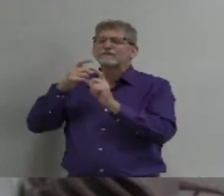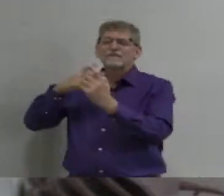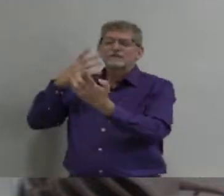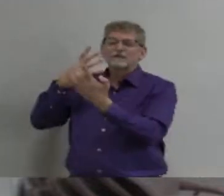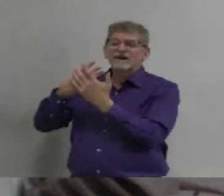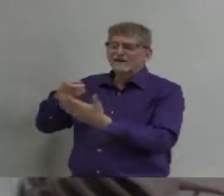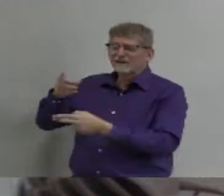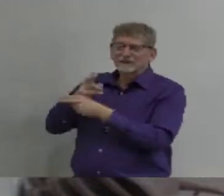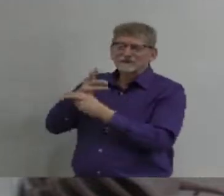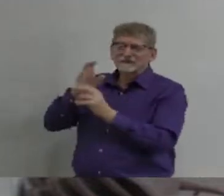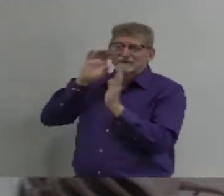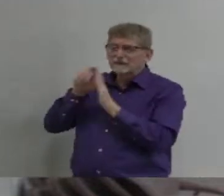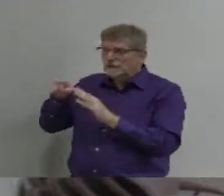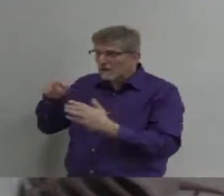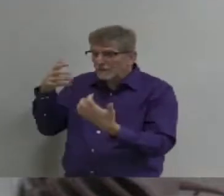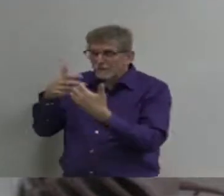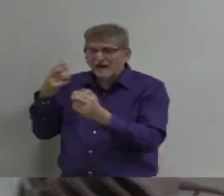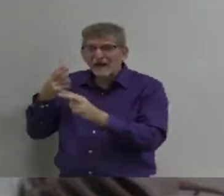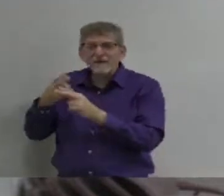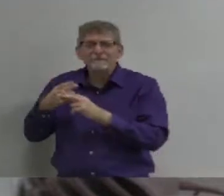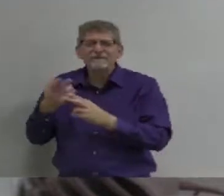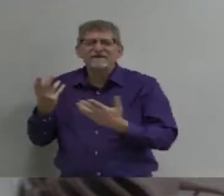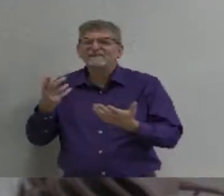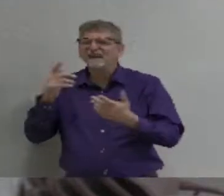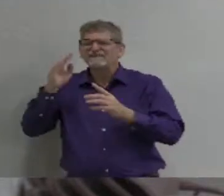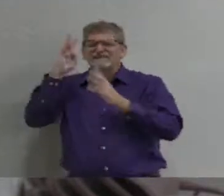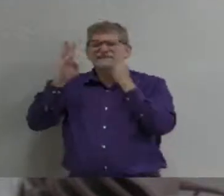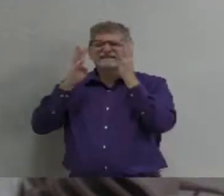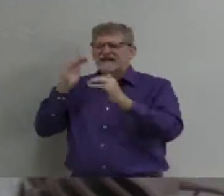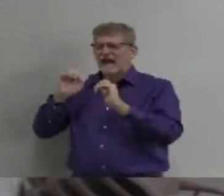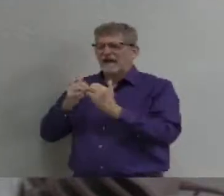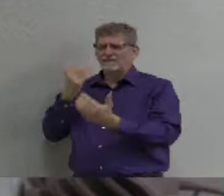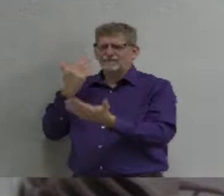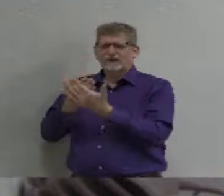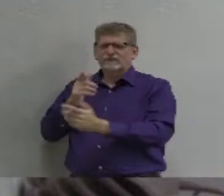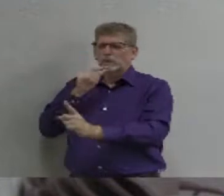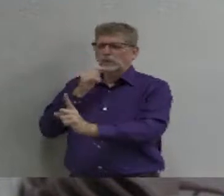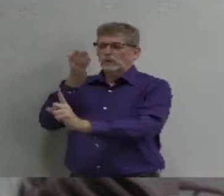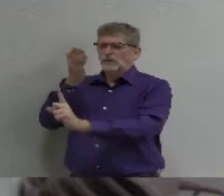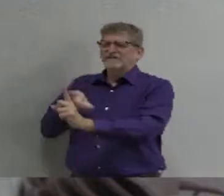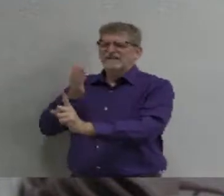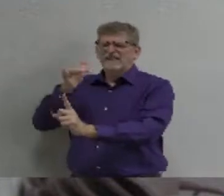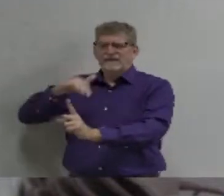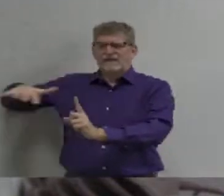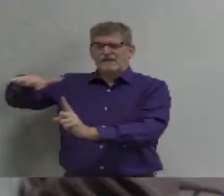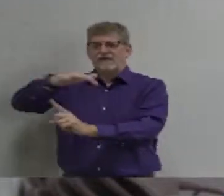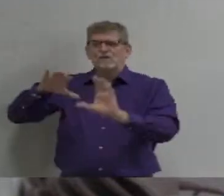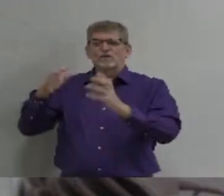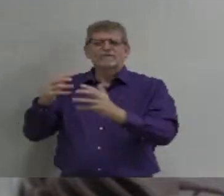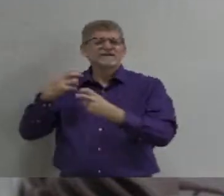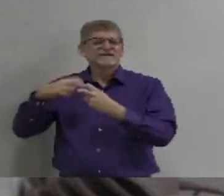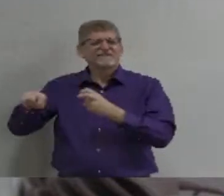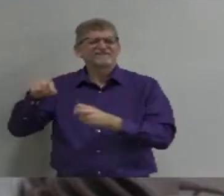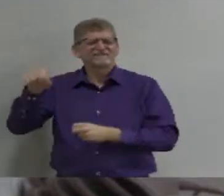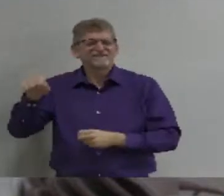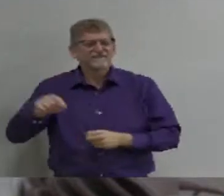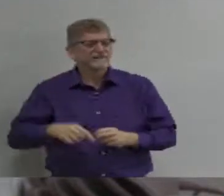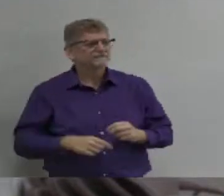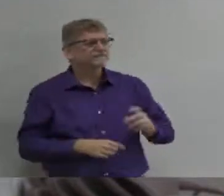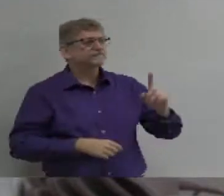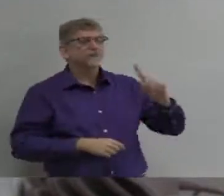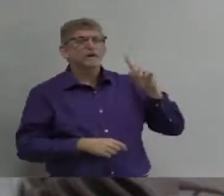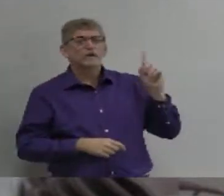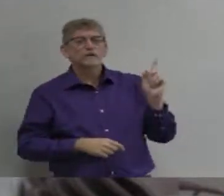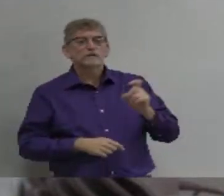with this population to reduce the barriers. And as far as vaccine goes in general, have you noticed any slacking off in vaccine interest, or is it still,